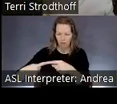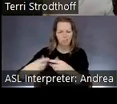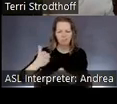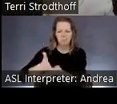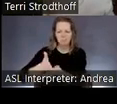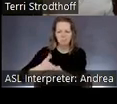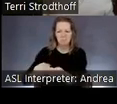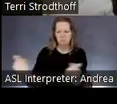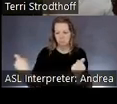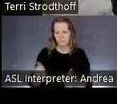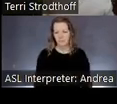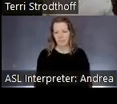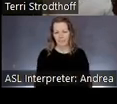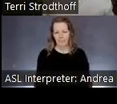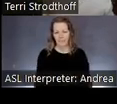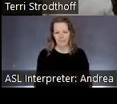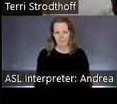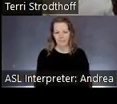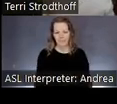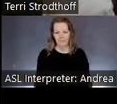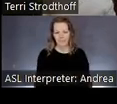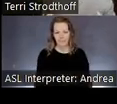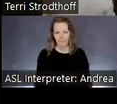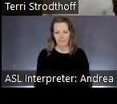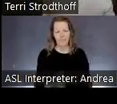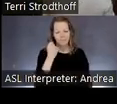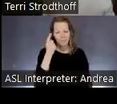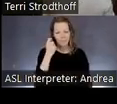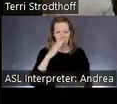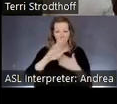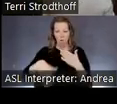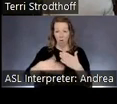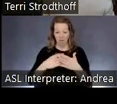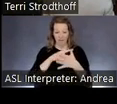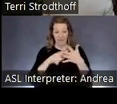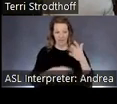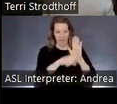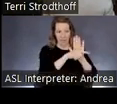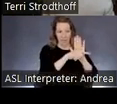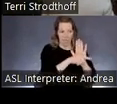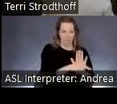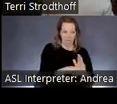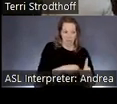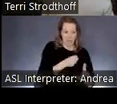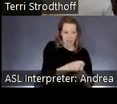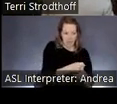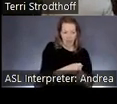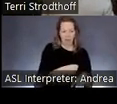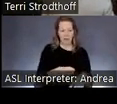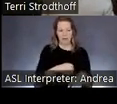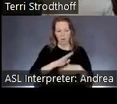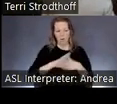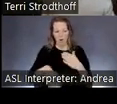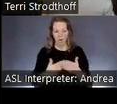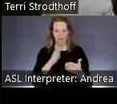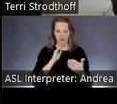trauma. And why do we know that? Because underneath all of these impacts, underneath how we show up and walk through the